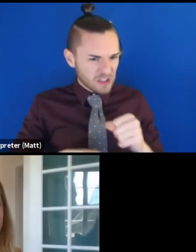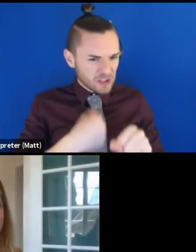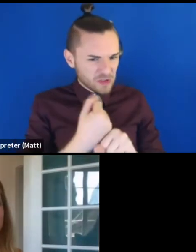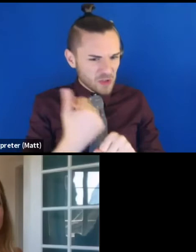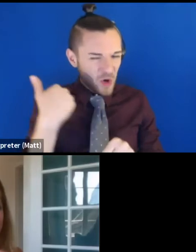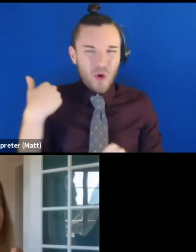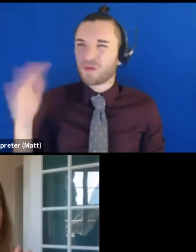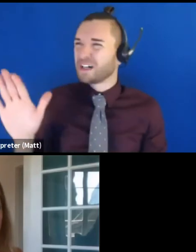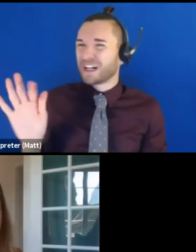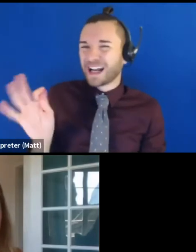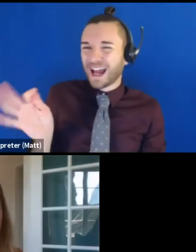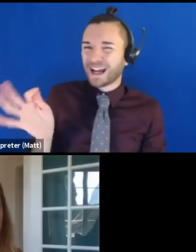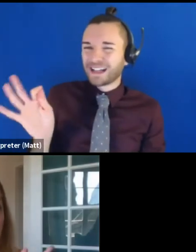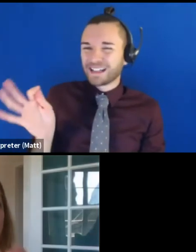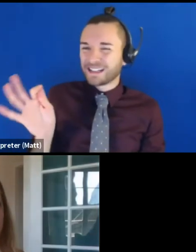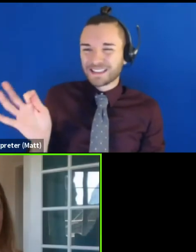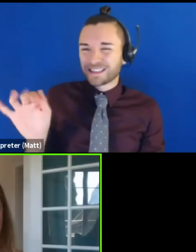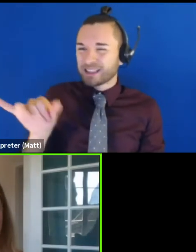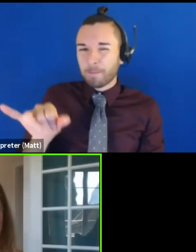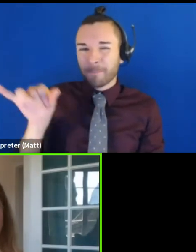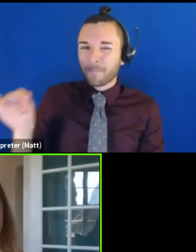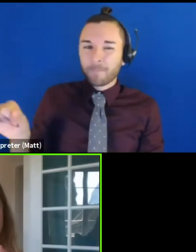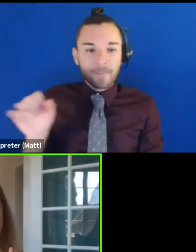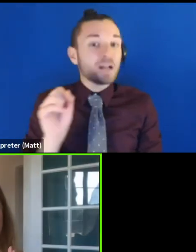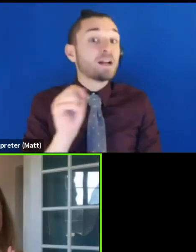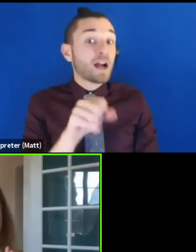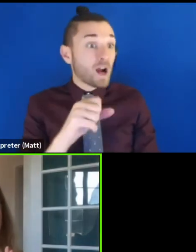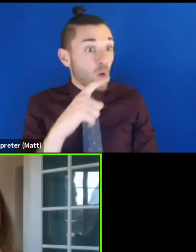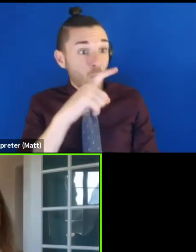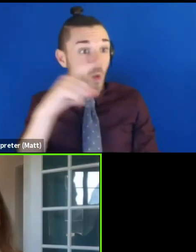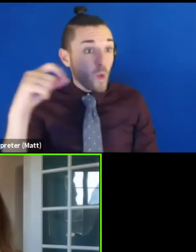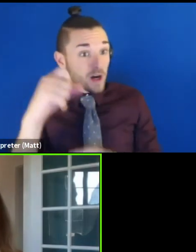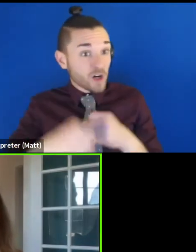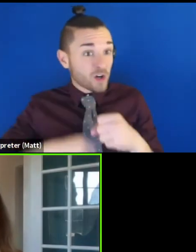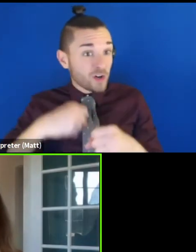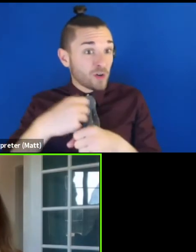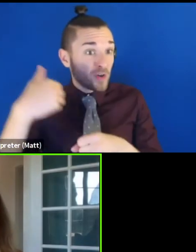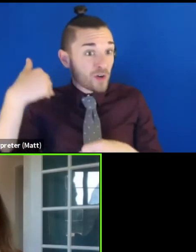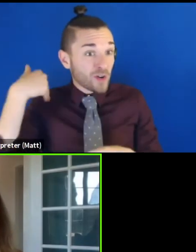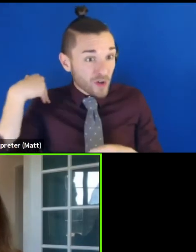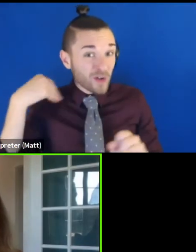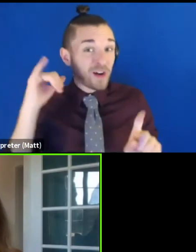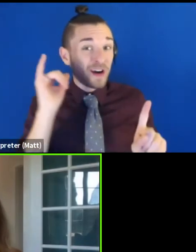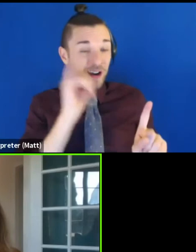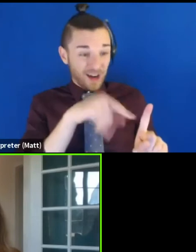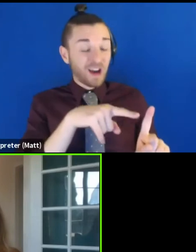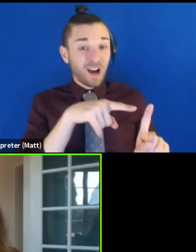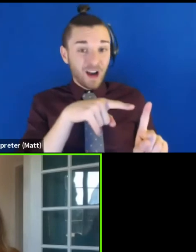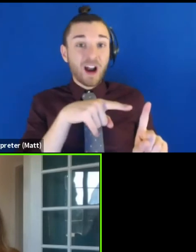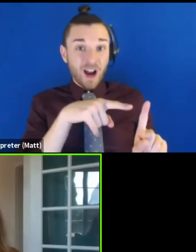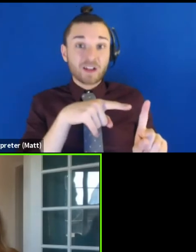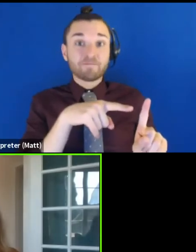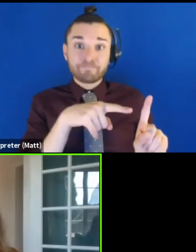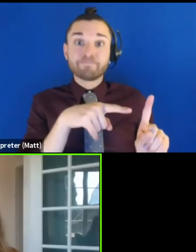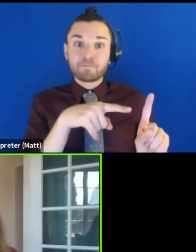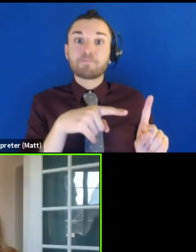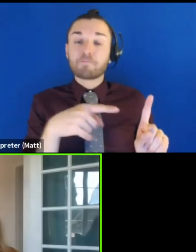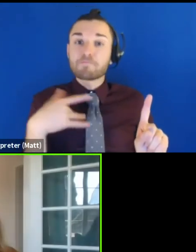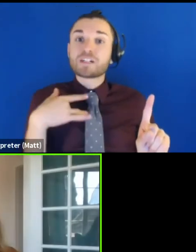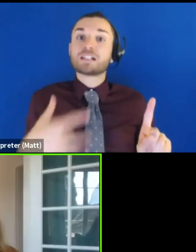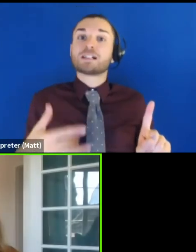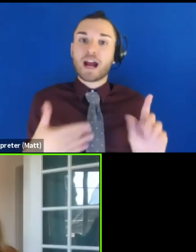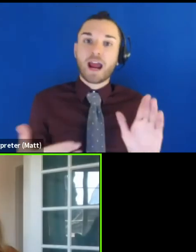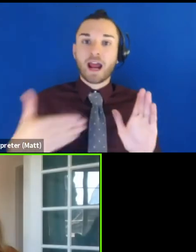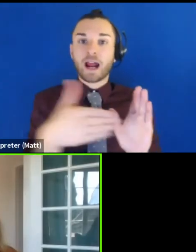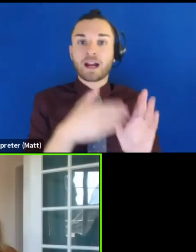That was all late 90s. There were a lot of shows like that. It's been 20 years where we've had female anti-heroes. And